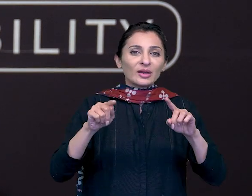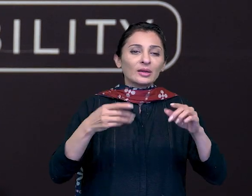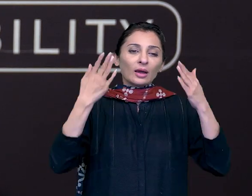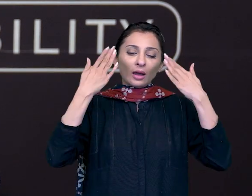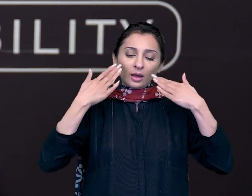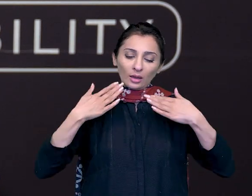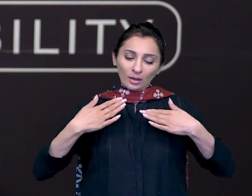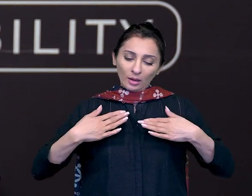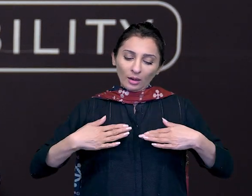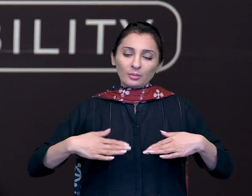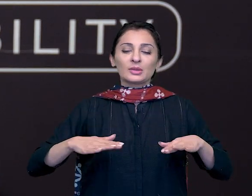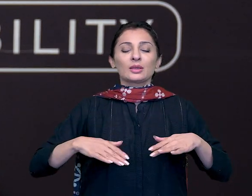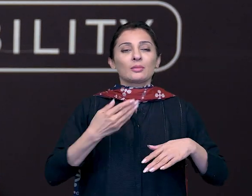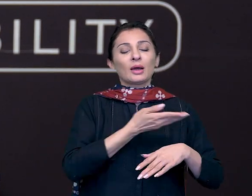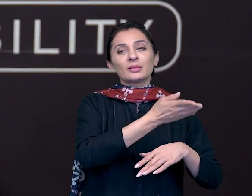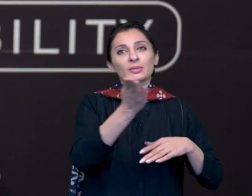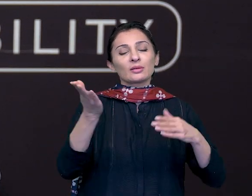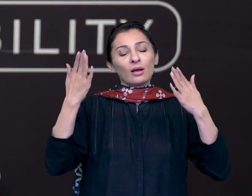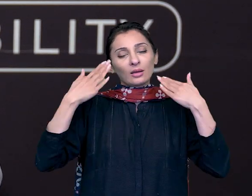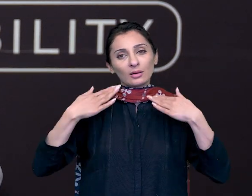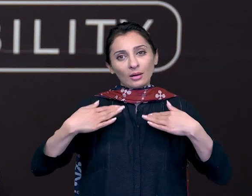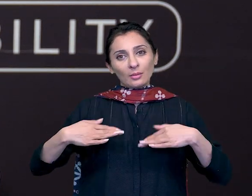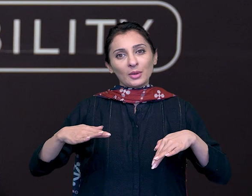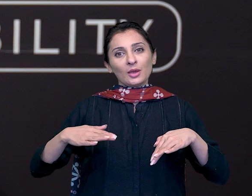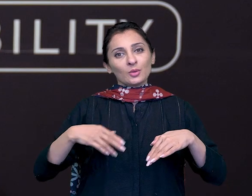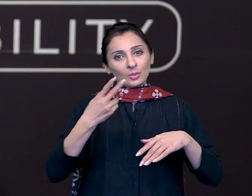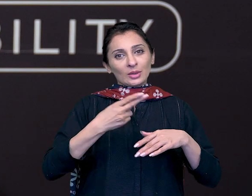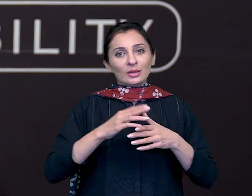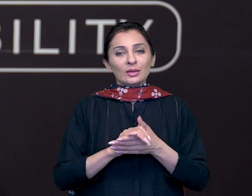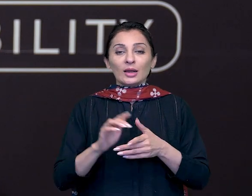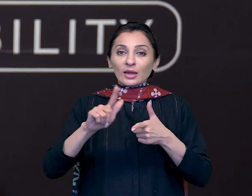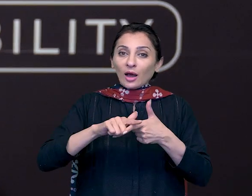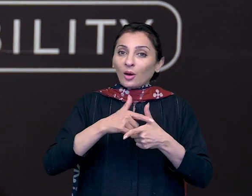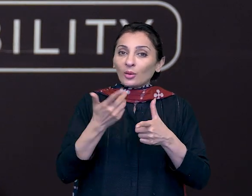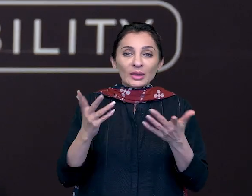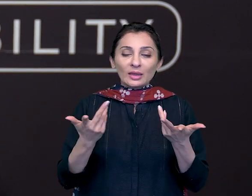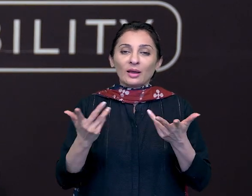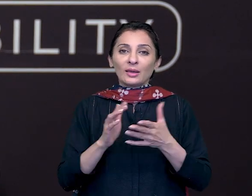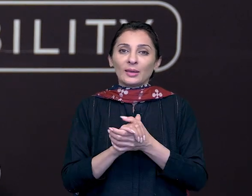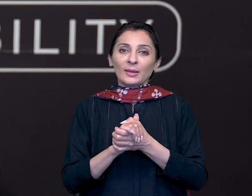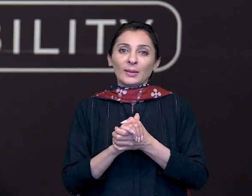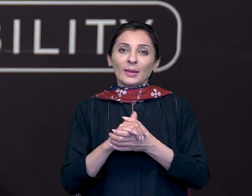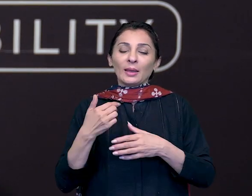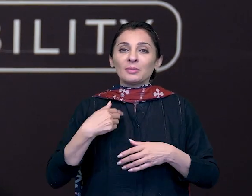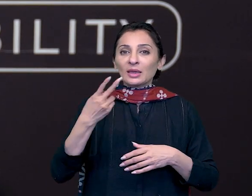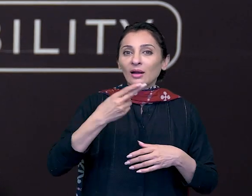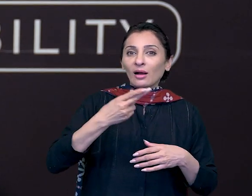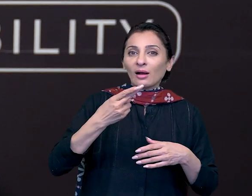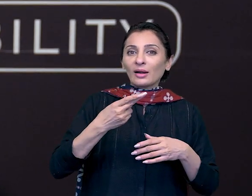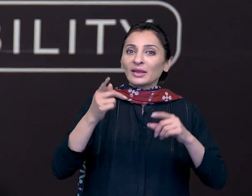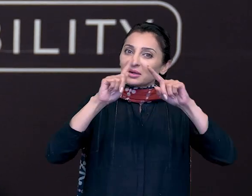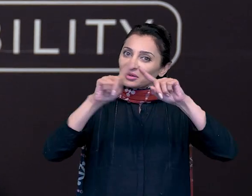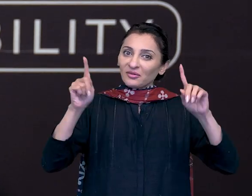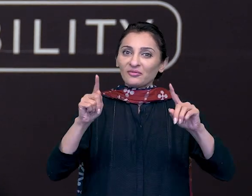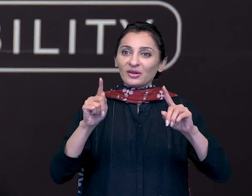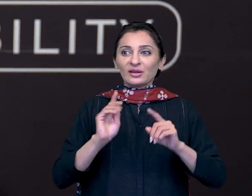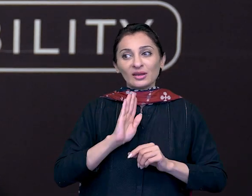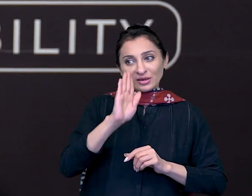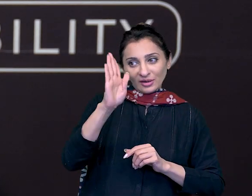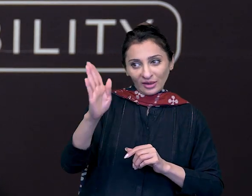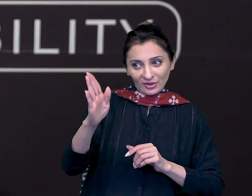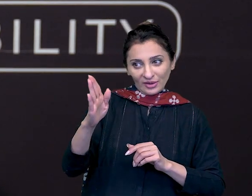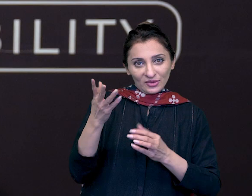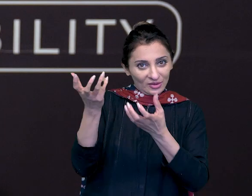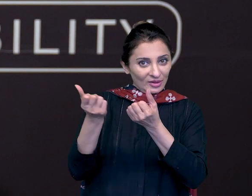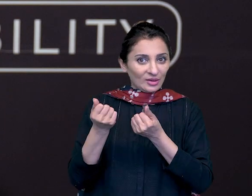more concrete things like the environment, what it looks like. But in Lahore, I'm noticing more that my art has taken a very different direction